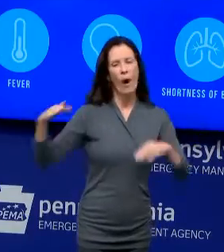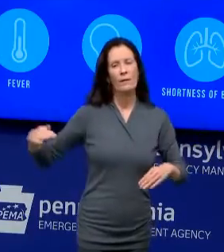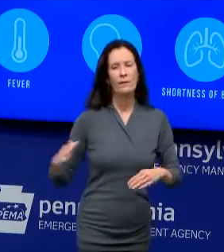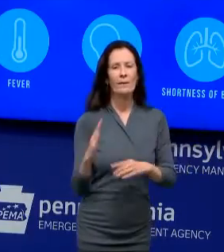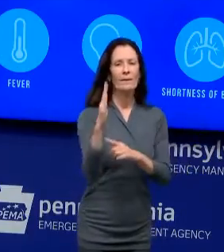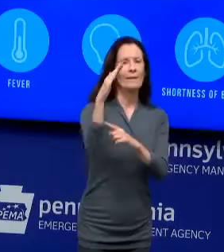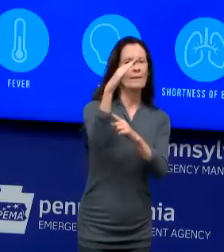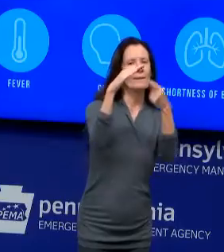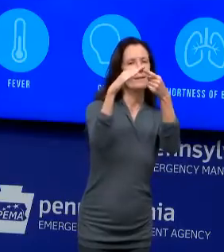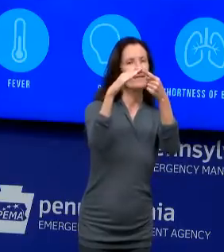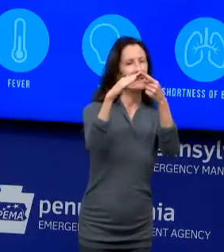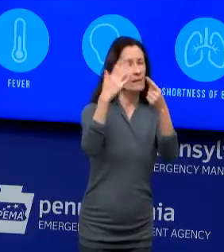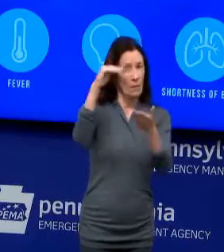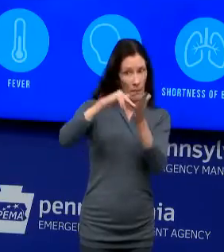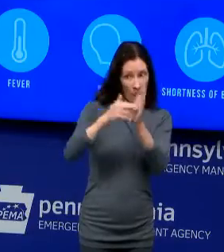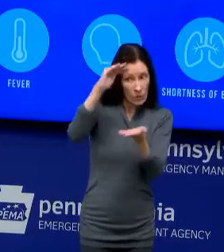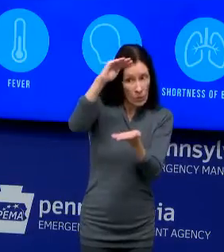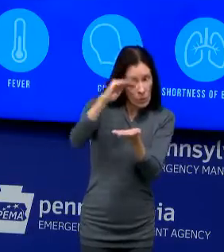Pennsylvania.